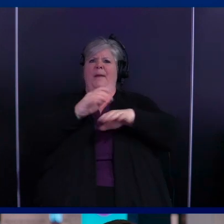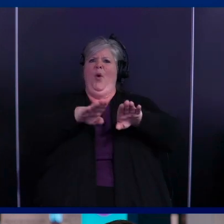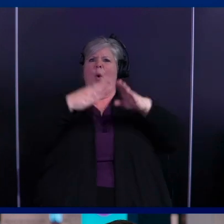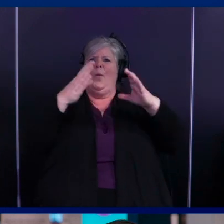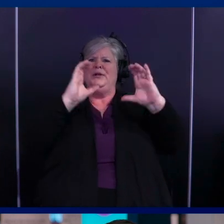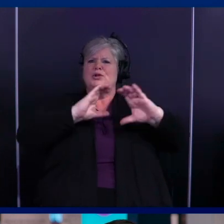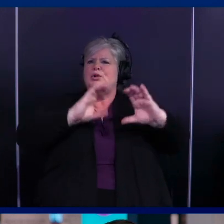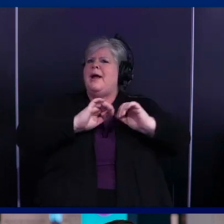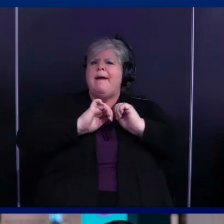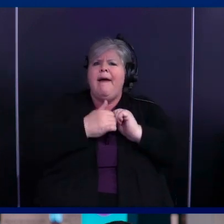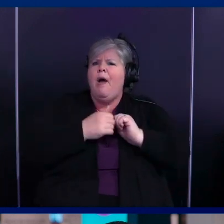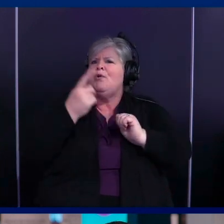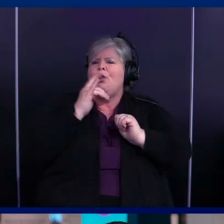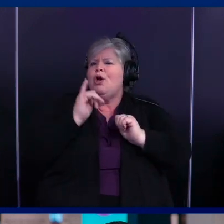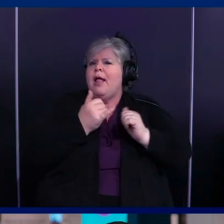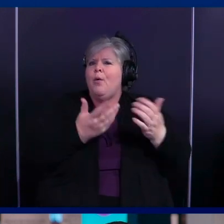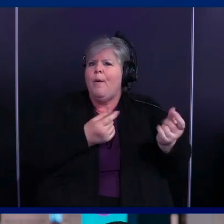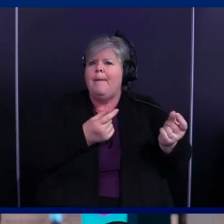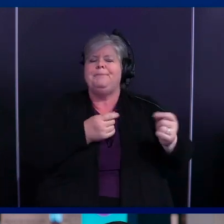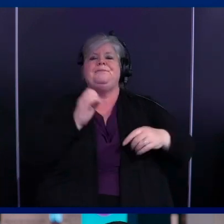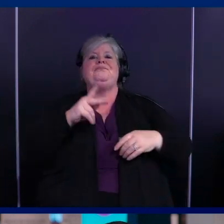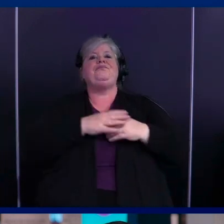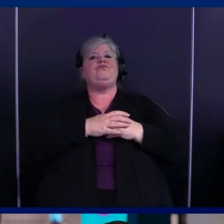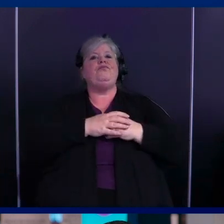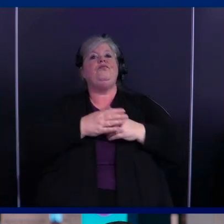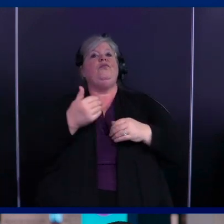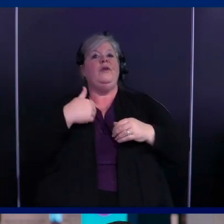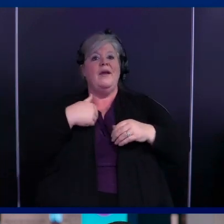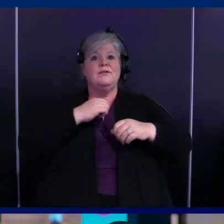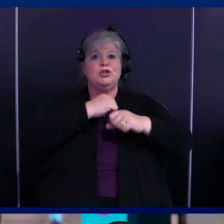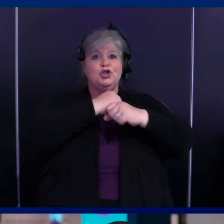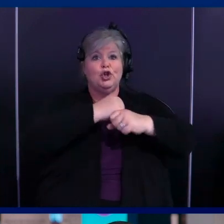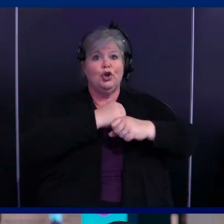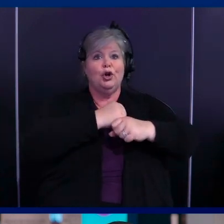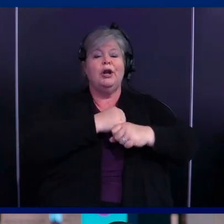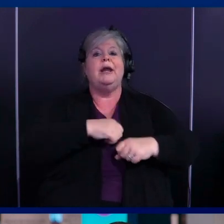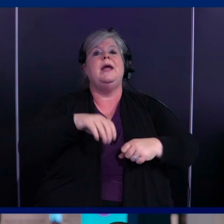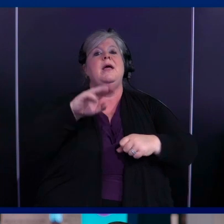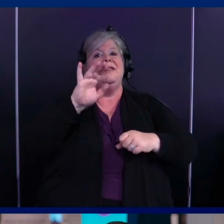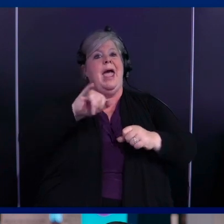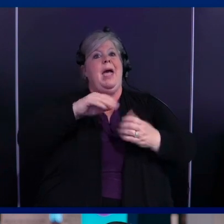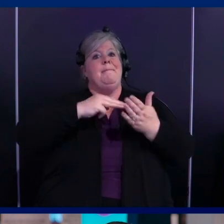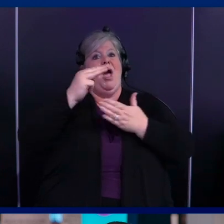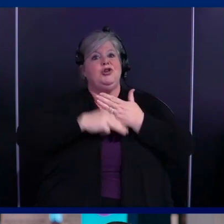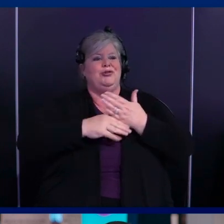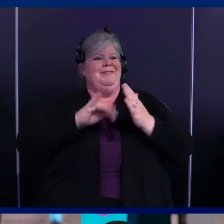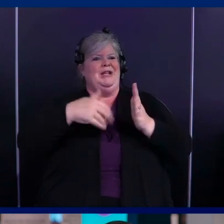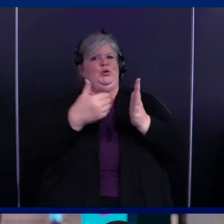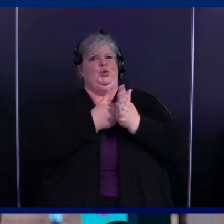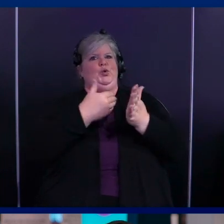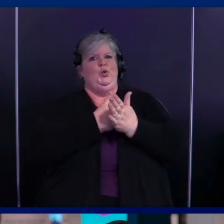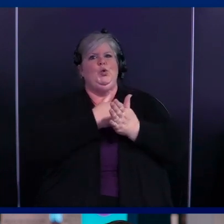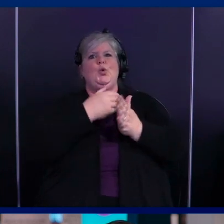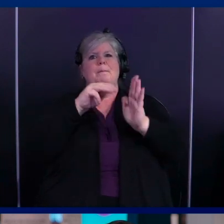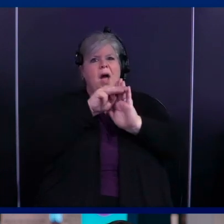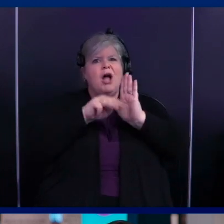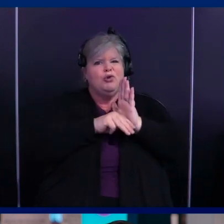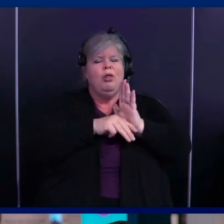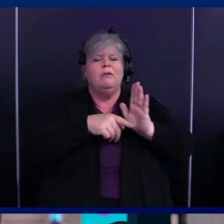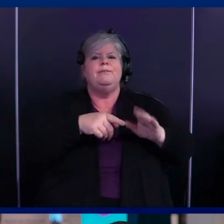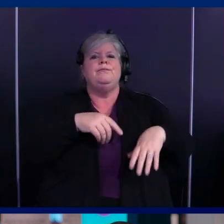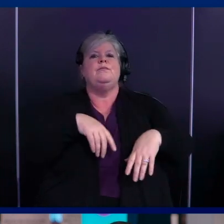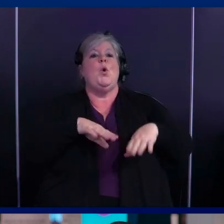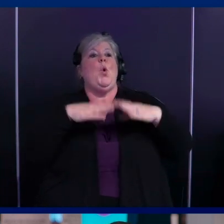go ahead and do that. The security module, and this is the security analytics module. This is a new module that the